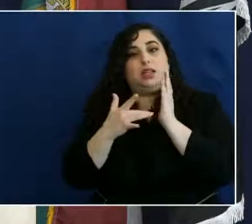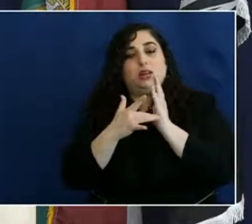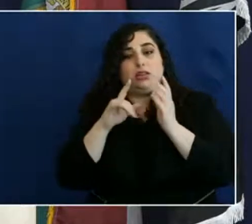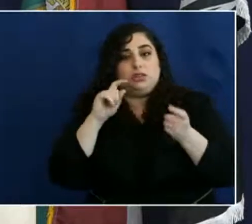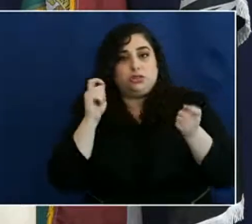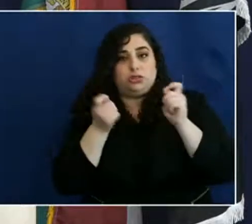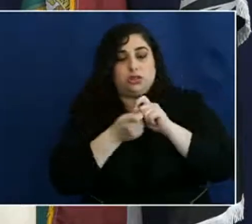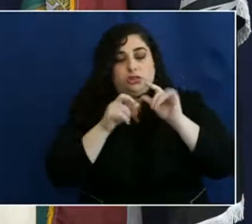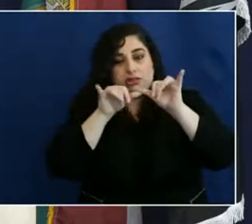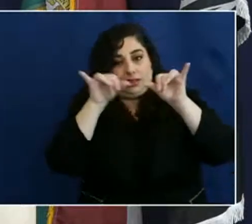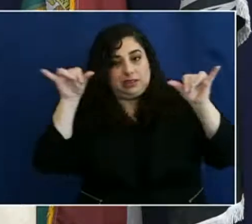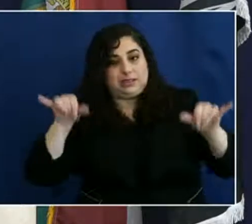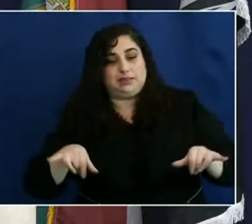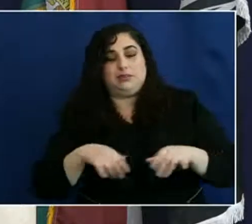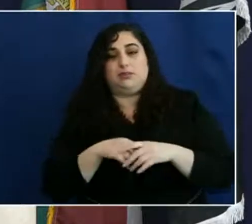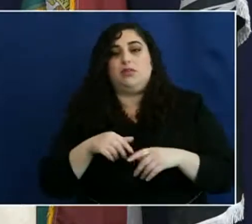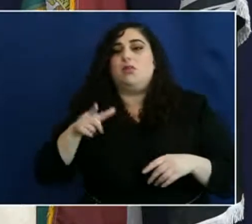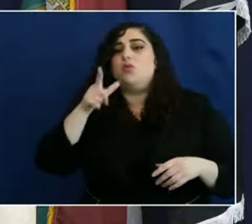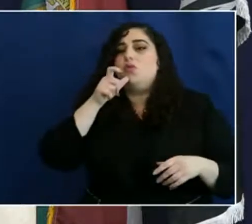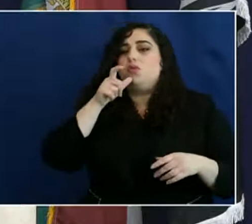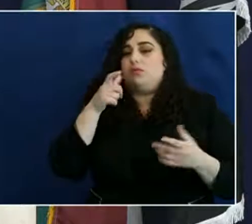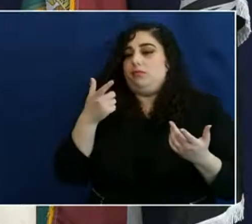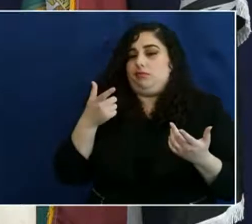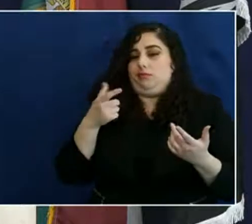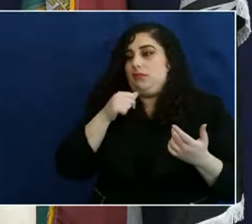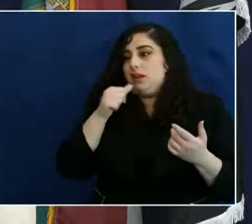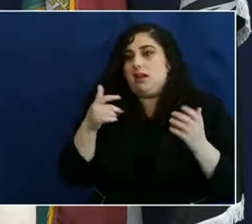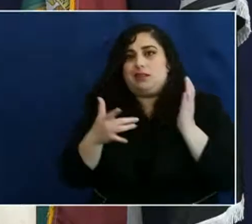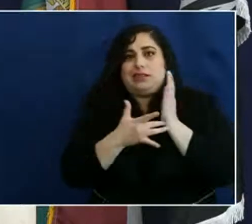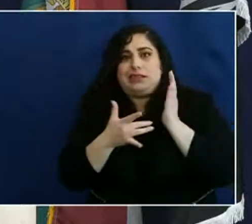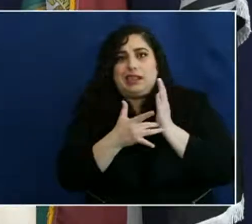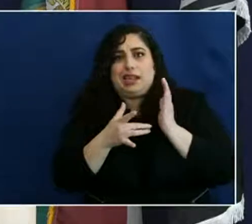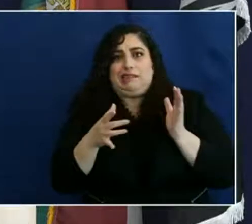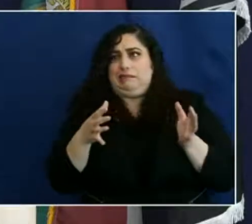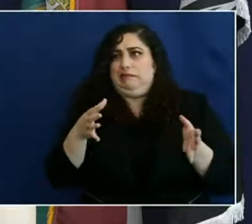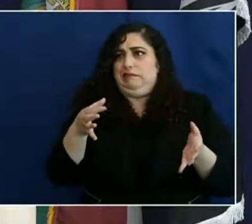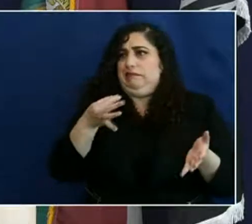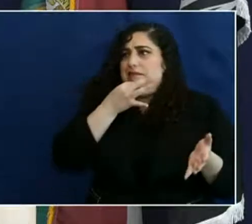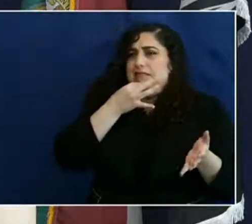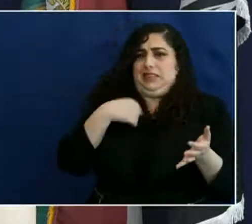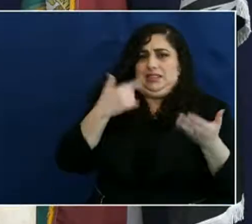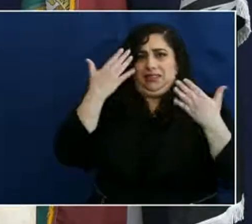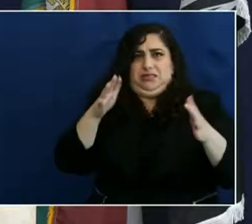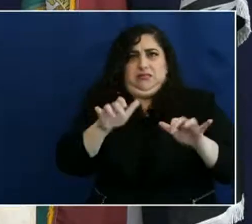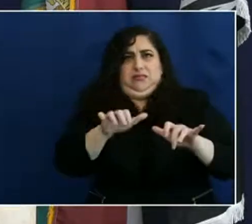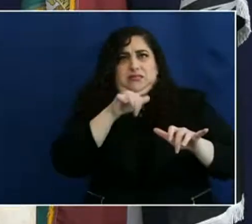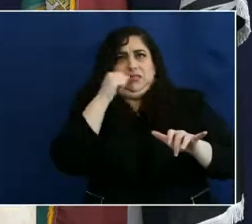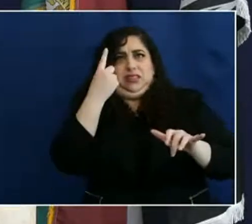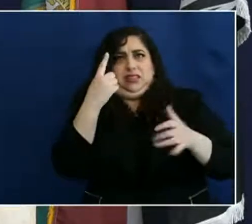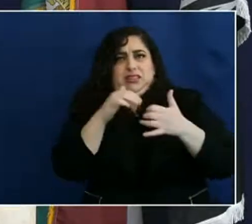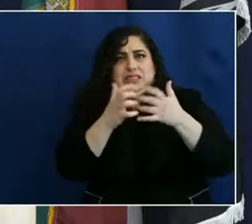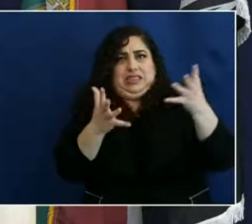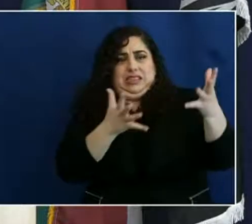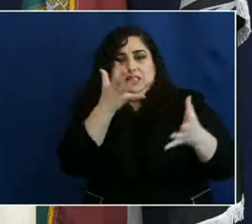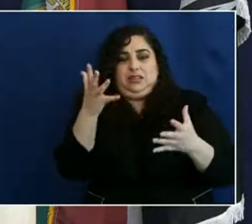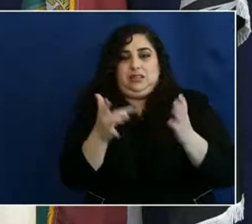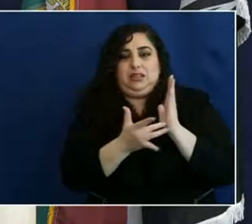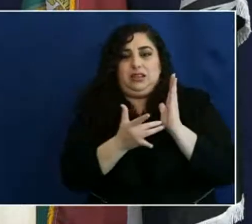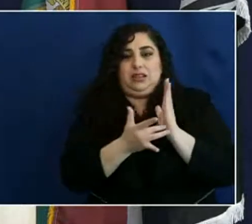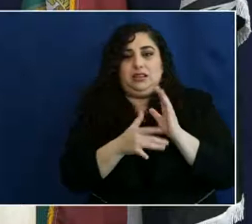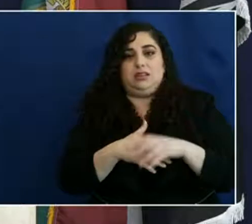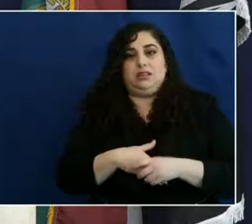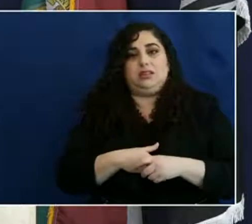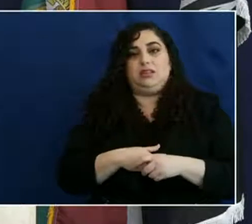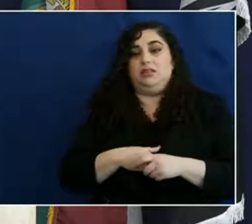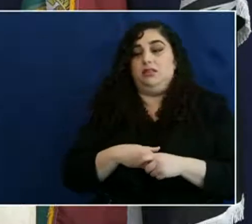helped people who are less tech savvy get appointments. Is the county aware of this, and are there any plans to address the issue? John, I was not